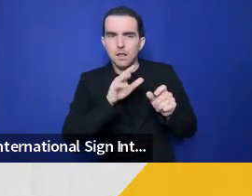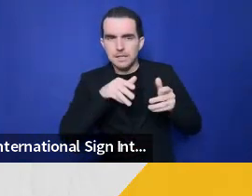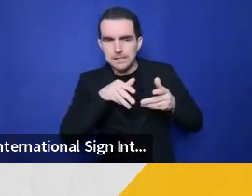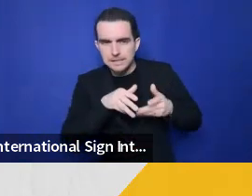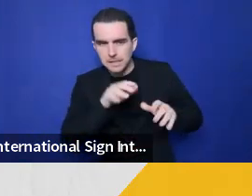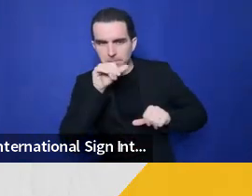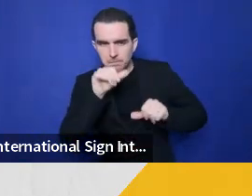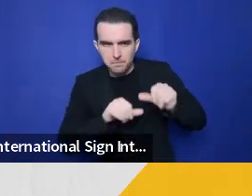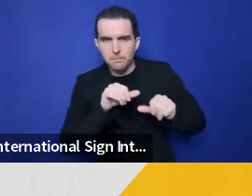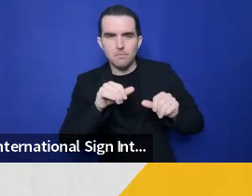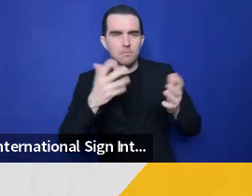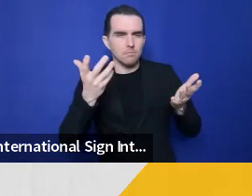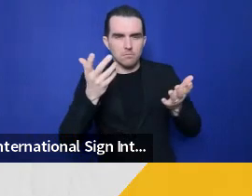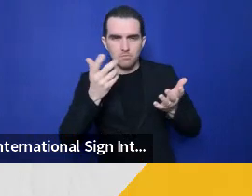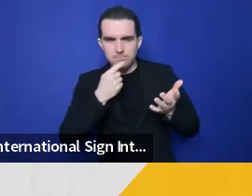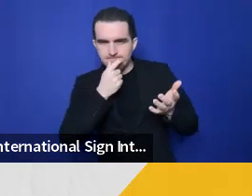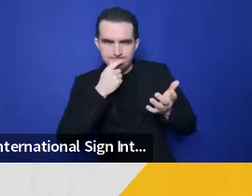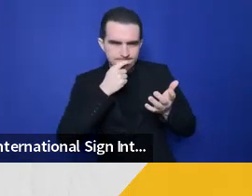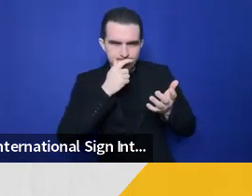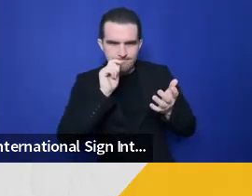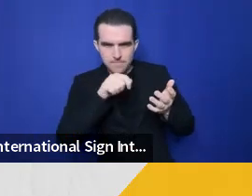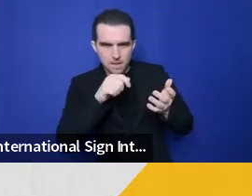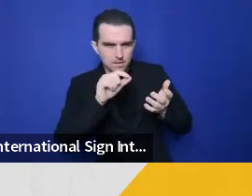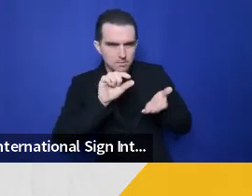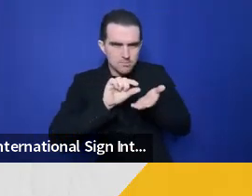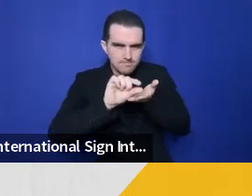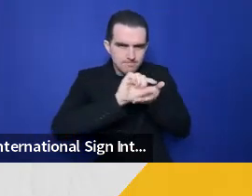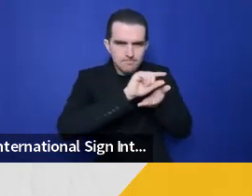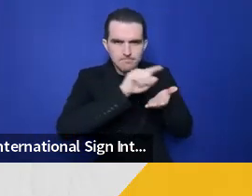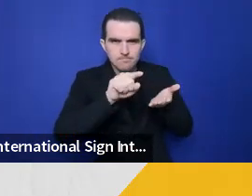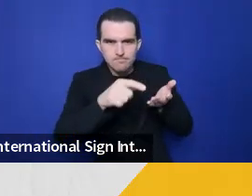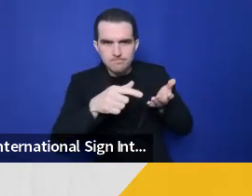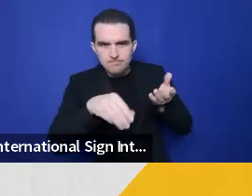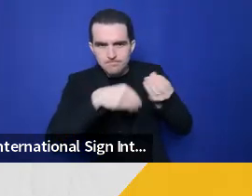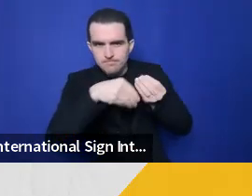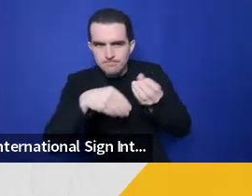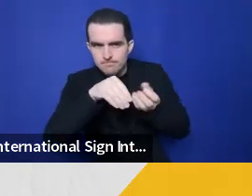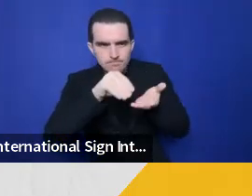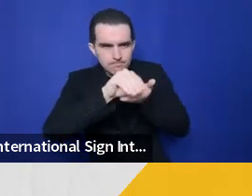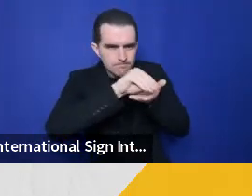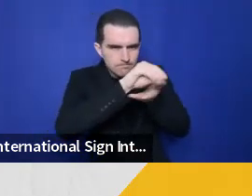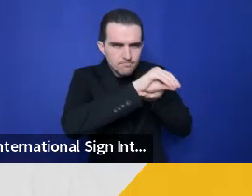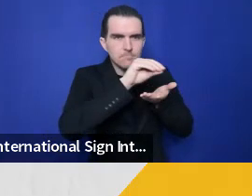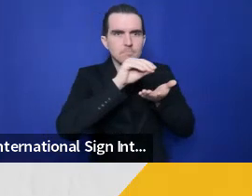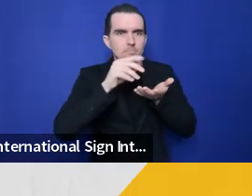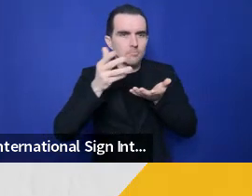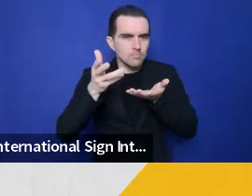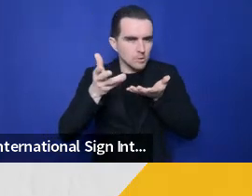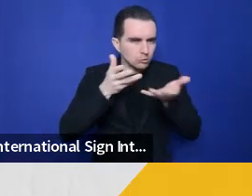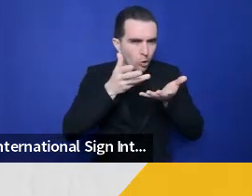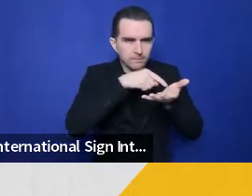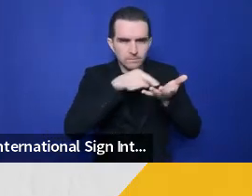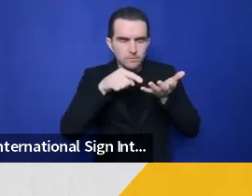disabilities, including those who were previously employed in the informal sector and those who have never